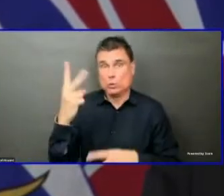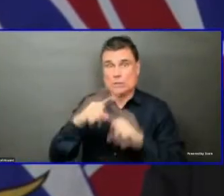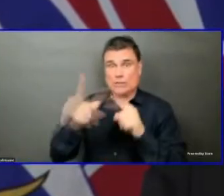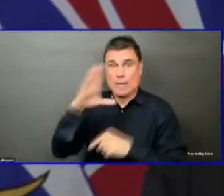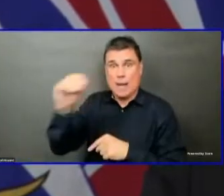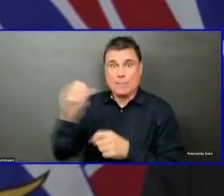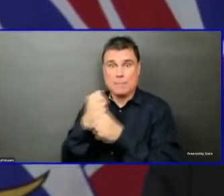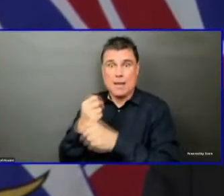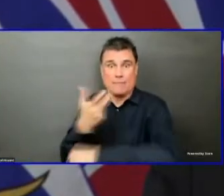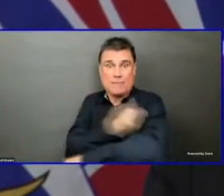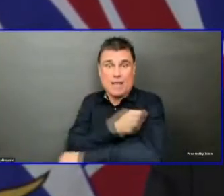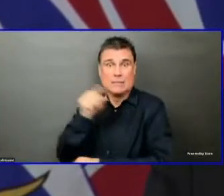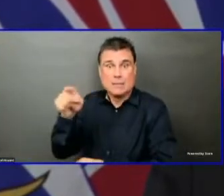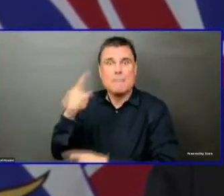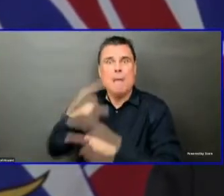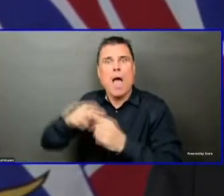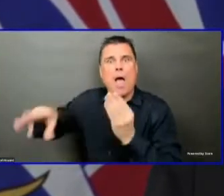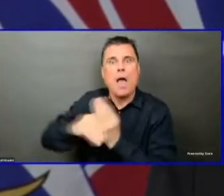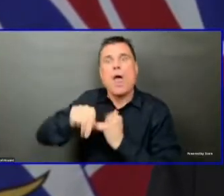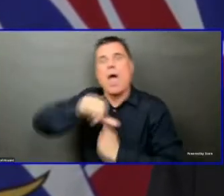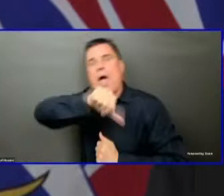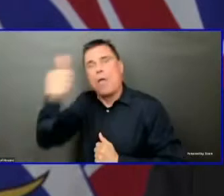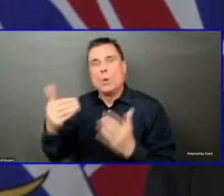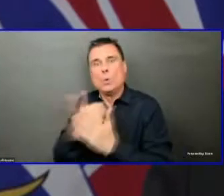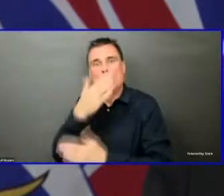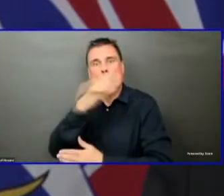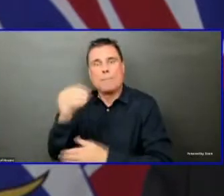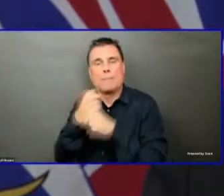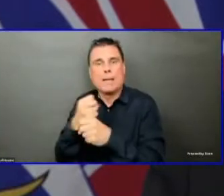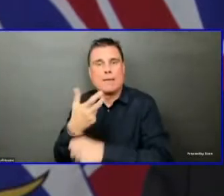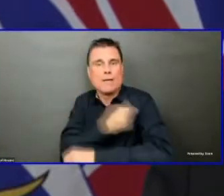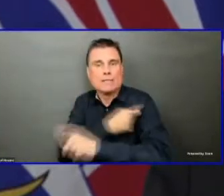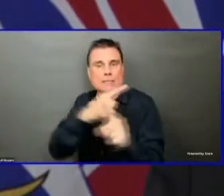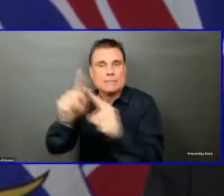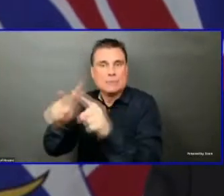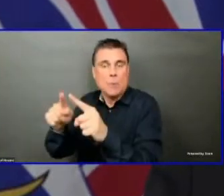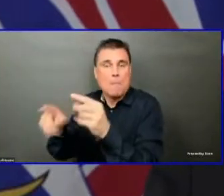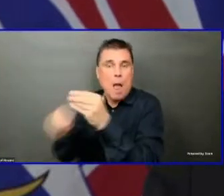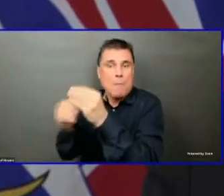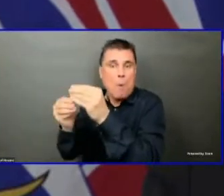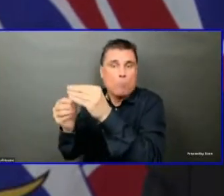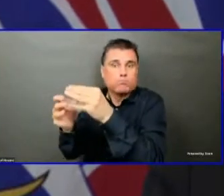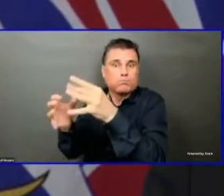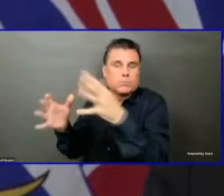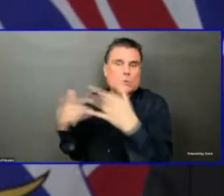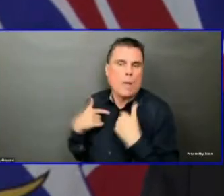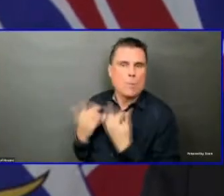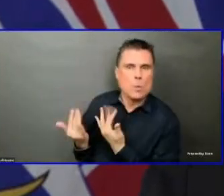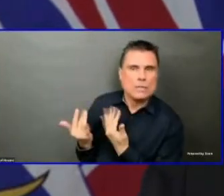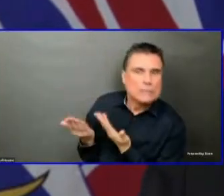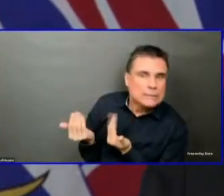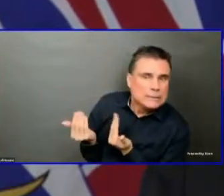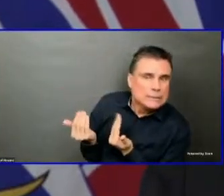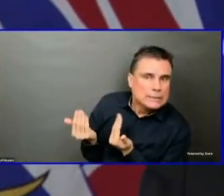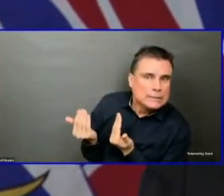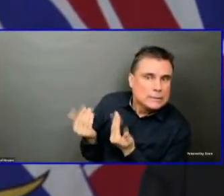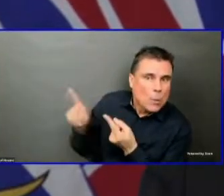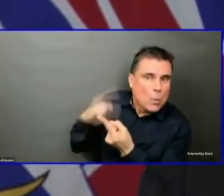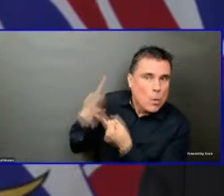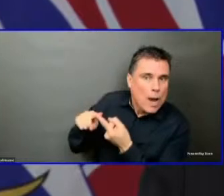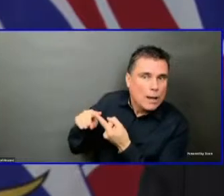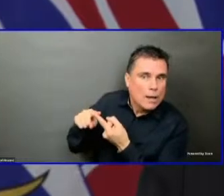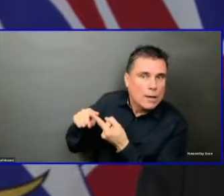a better understanding of when additional vaccines might be available and who we can target those vaccines